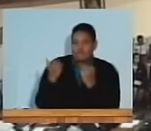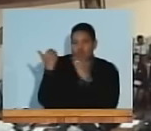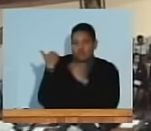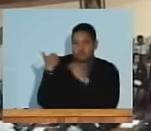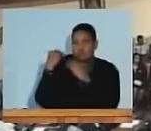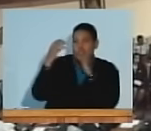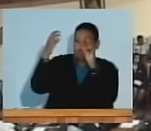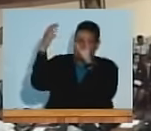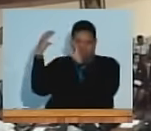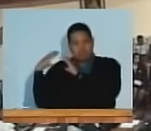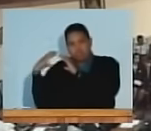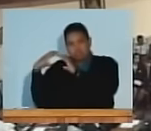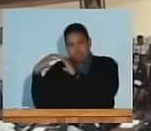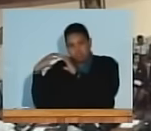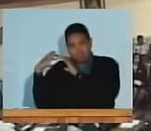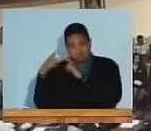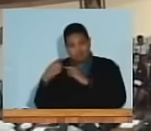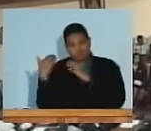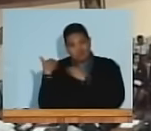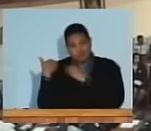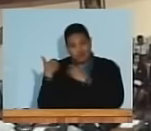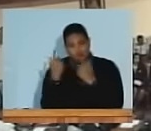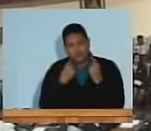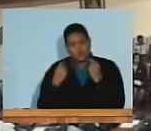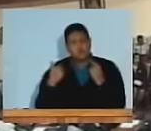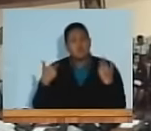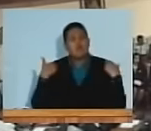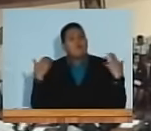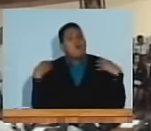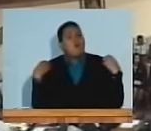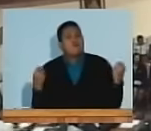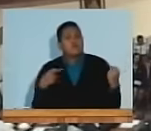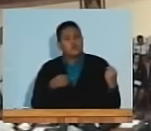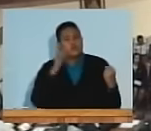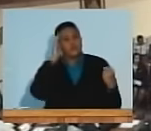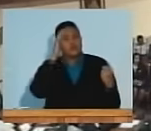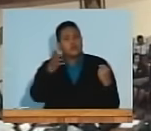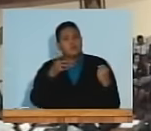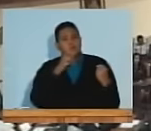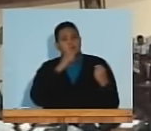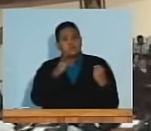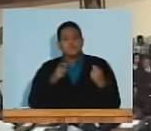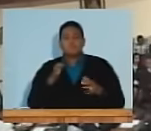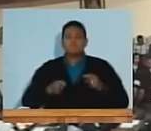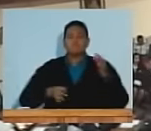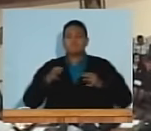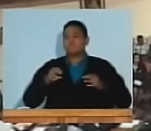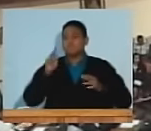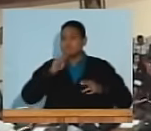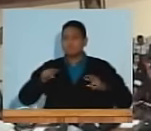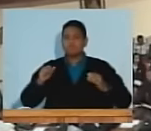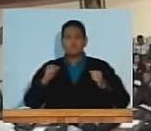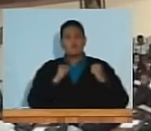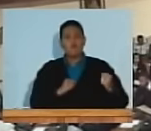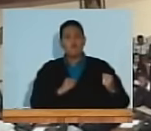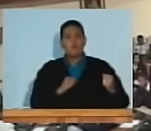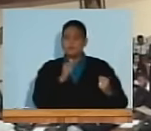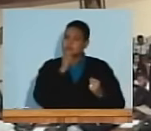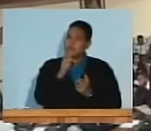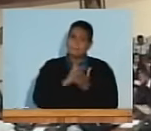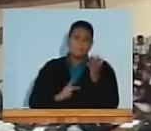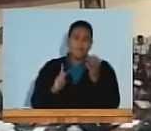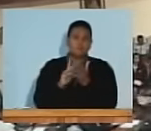upon your shoulders. We have every confidence that you will be judicious, firm, impartial,